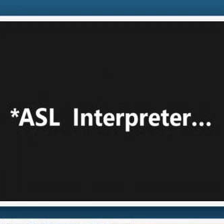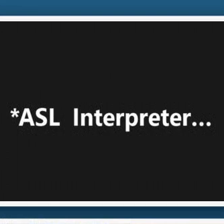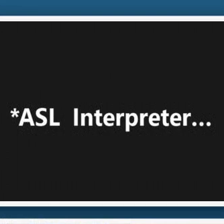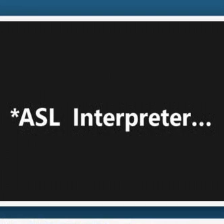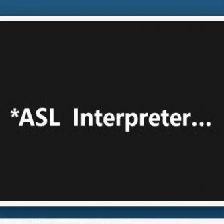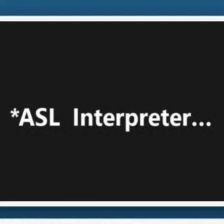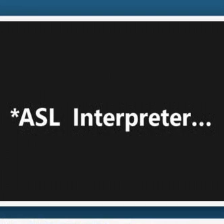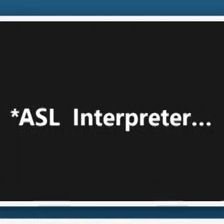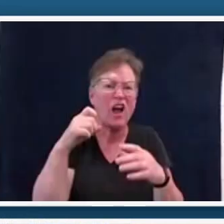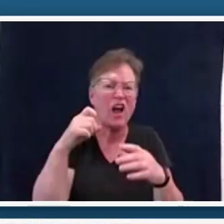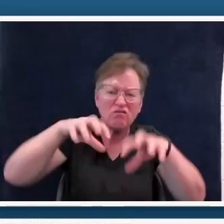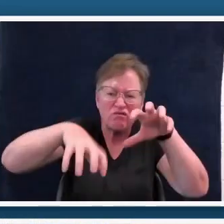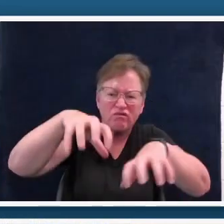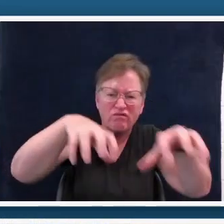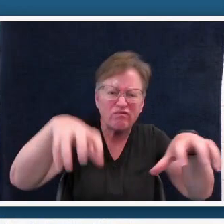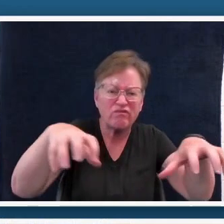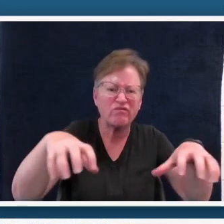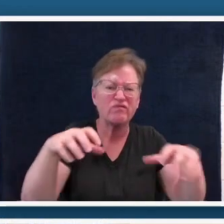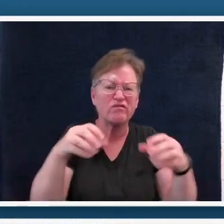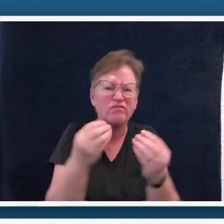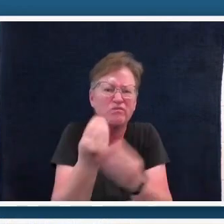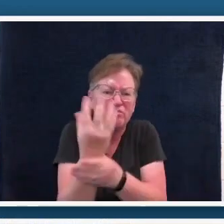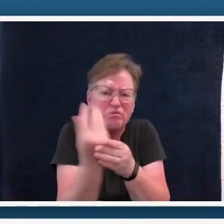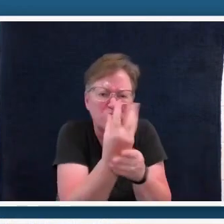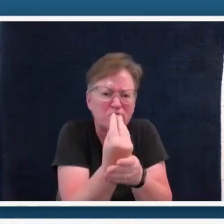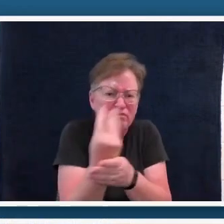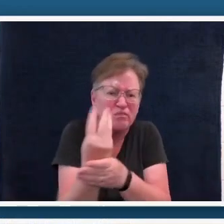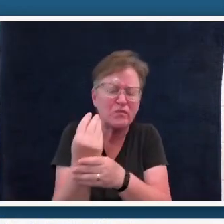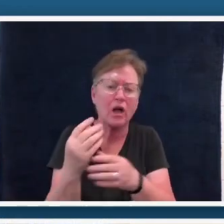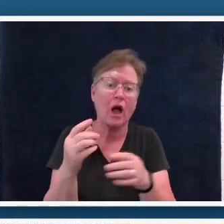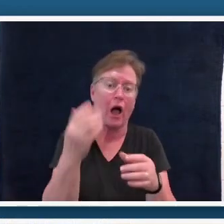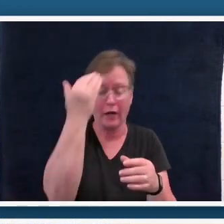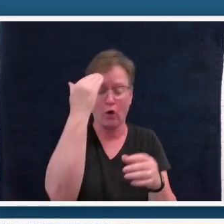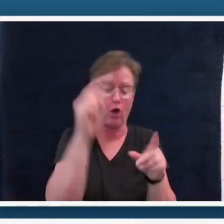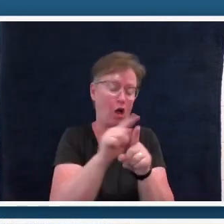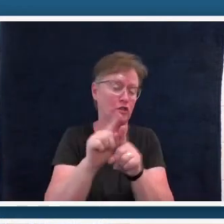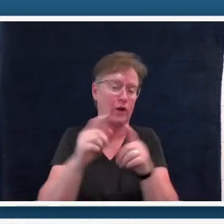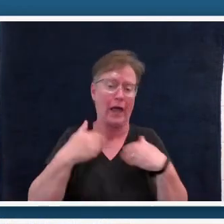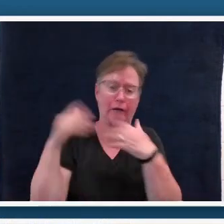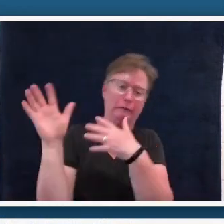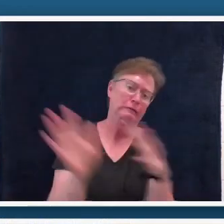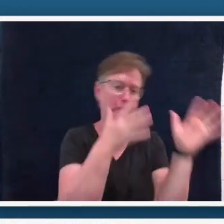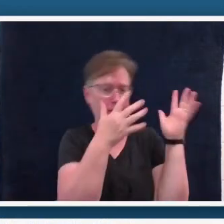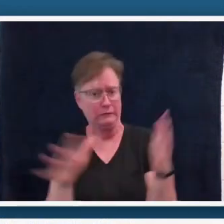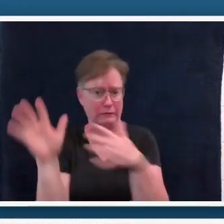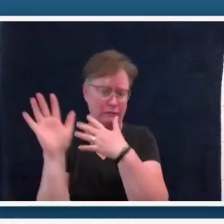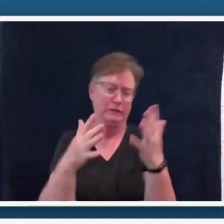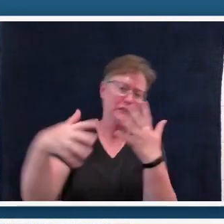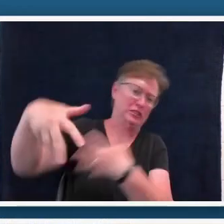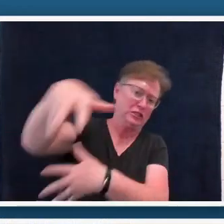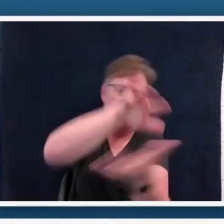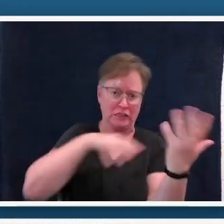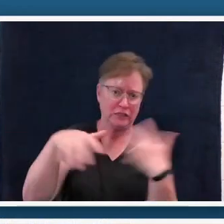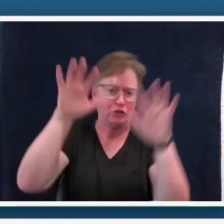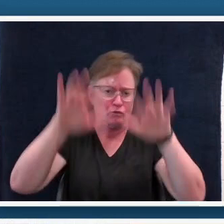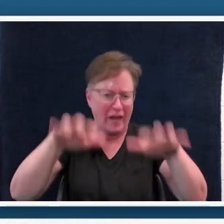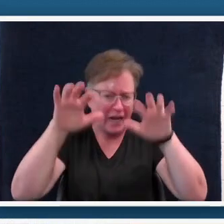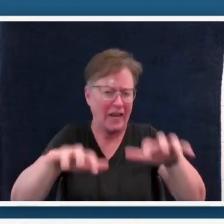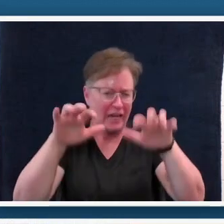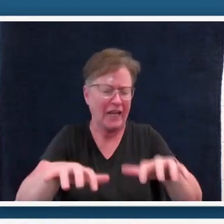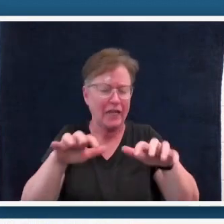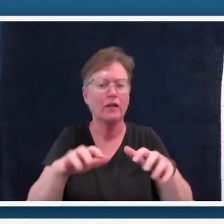know there was also, other things they dealt with, monsoons and those kinds of things that maybe speak to the courage